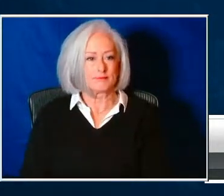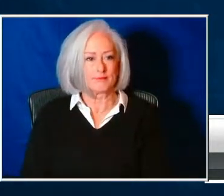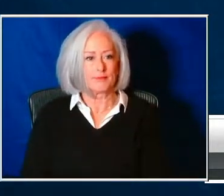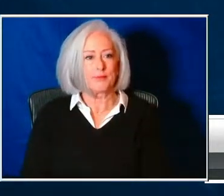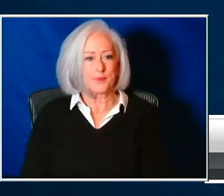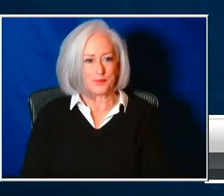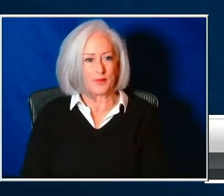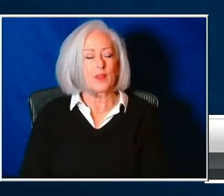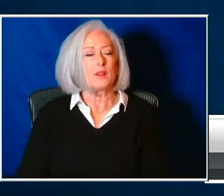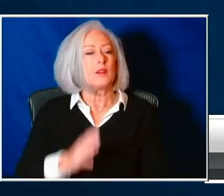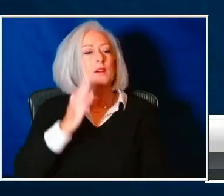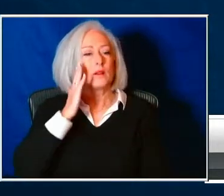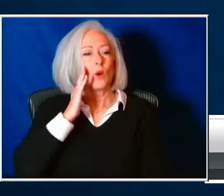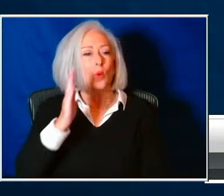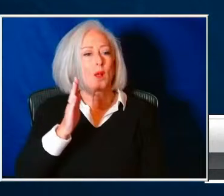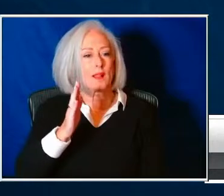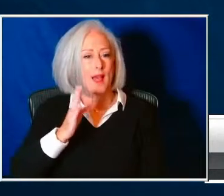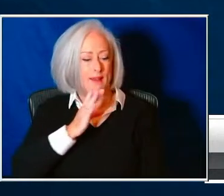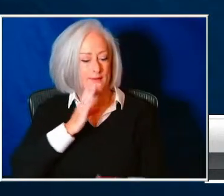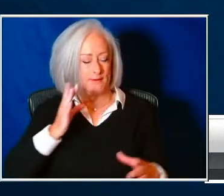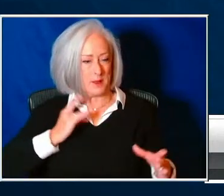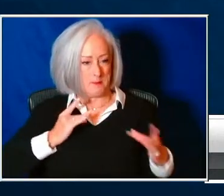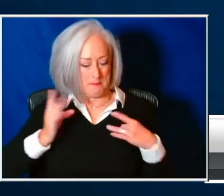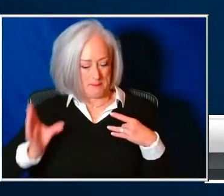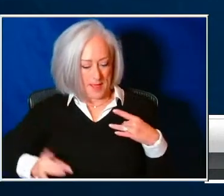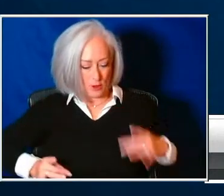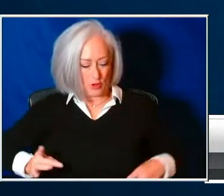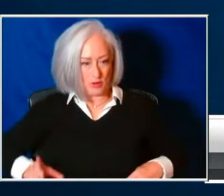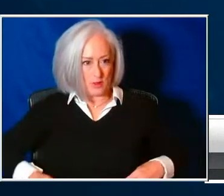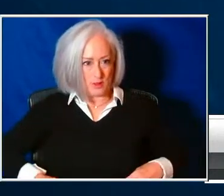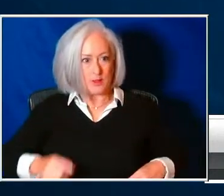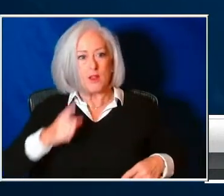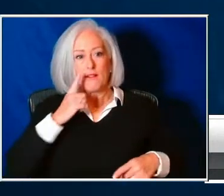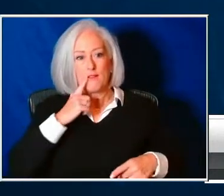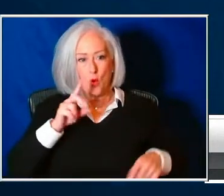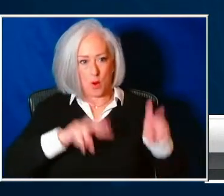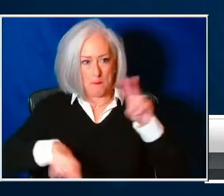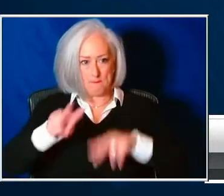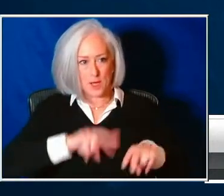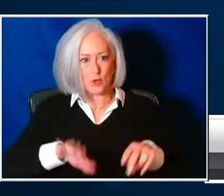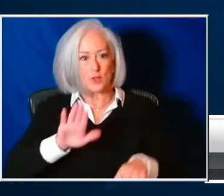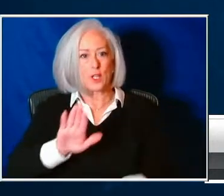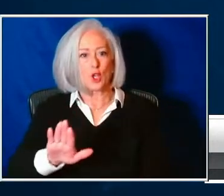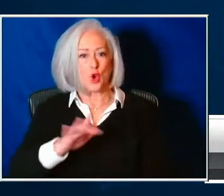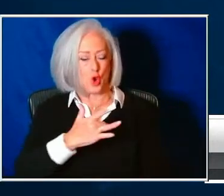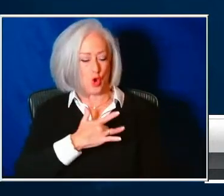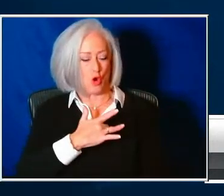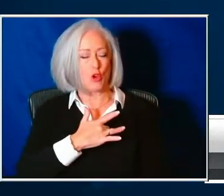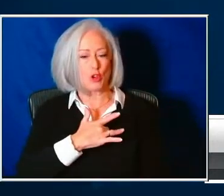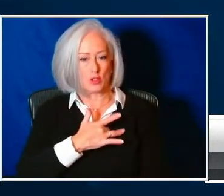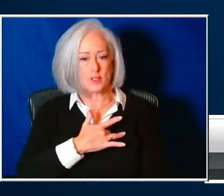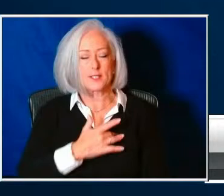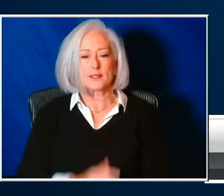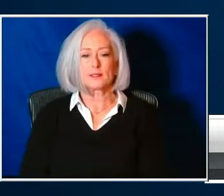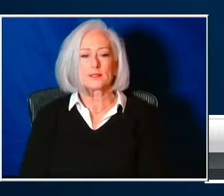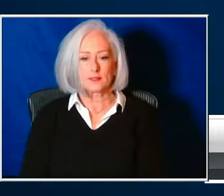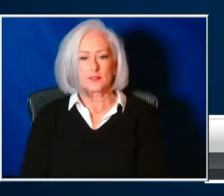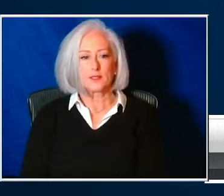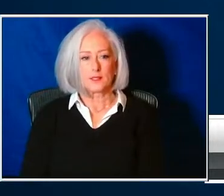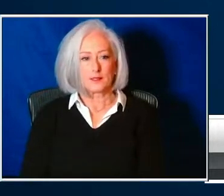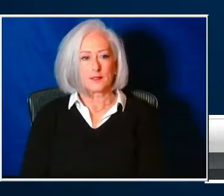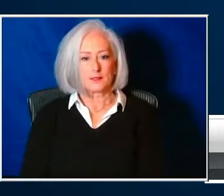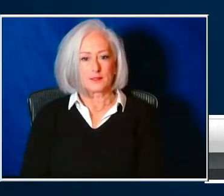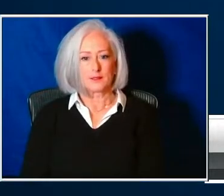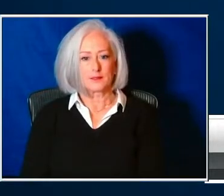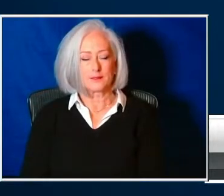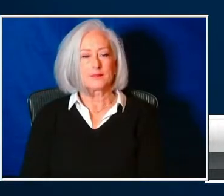patches, Absolutely. Ankles and what is can that? stay That's so that crossed, the or you scanner come can read it. forward, you monitoring like her something underneath heart the legs. rhythm. Okay. All right, here come the stickers. We're